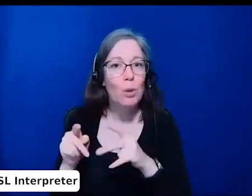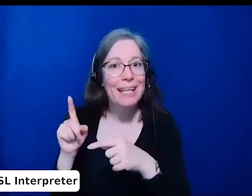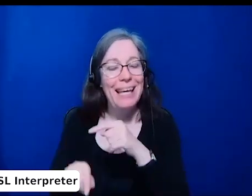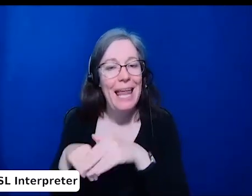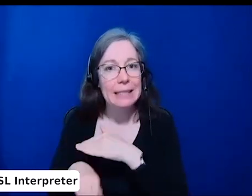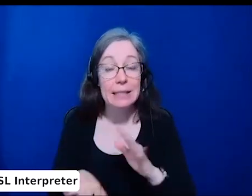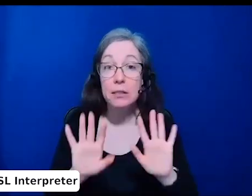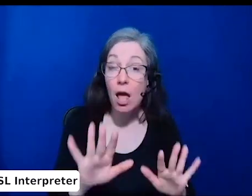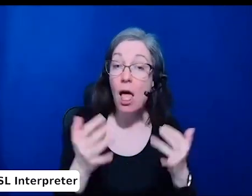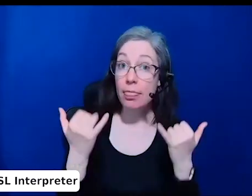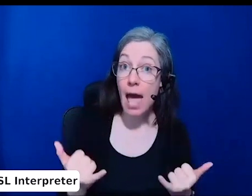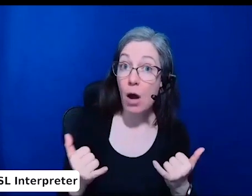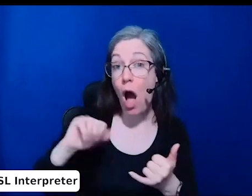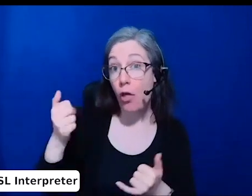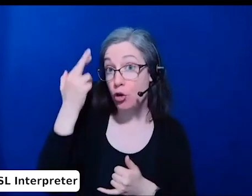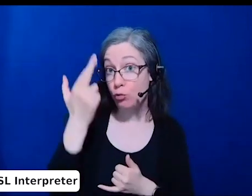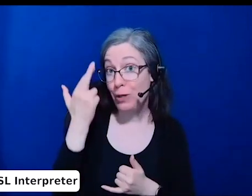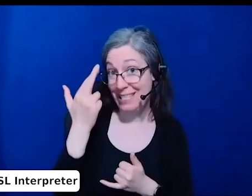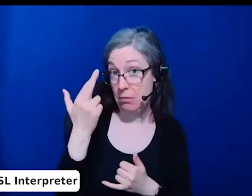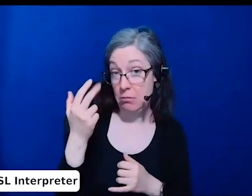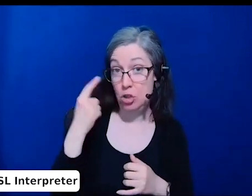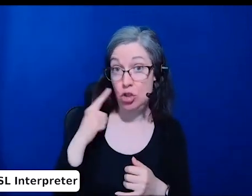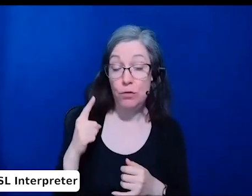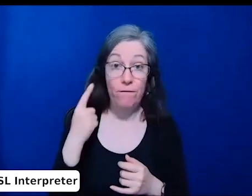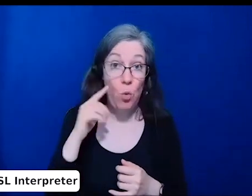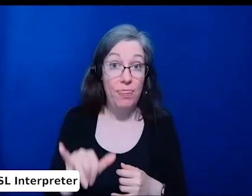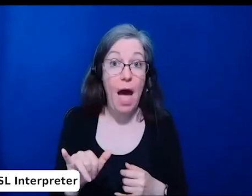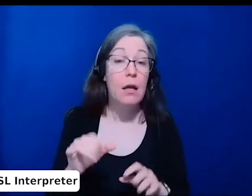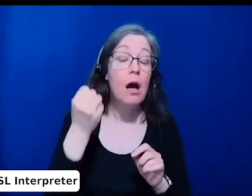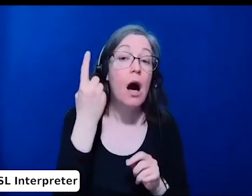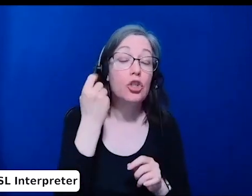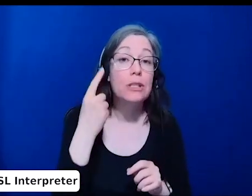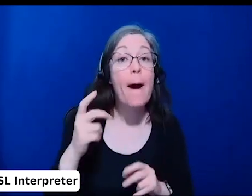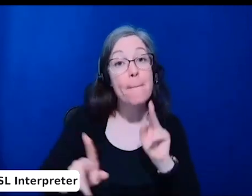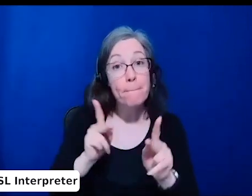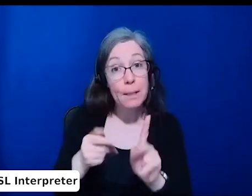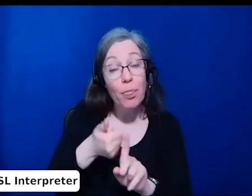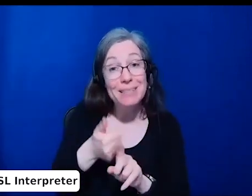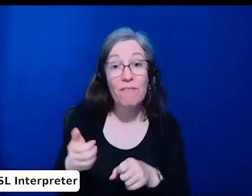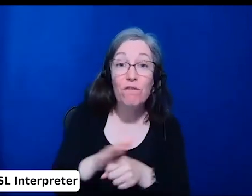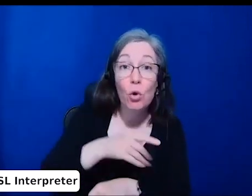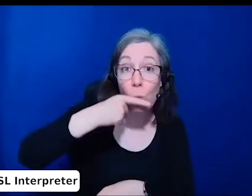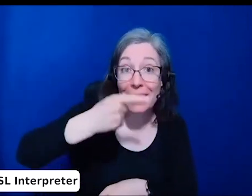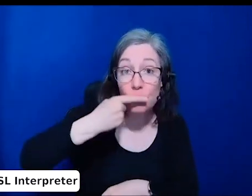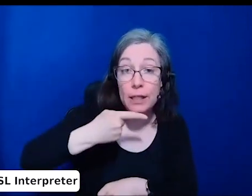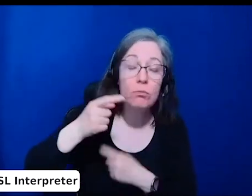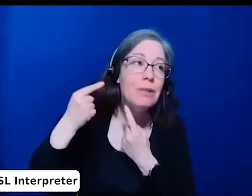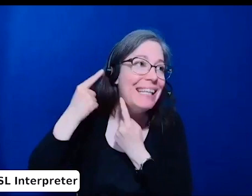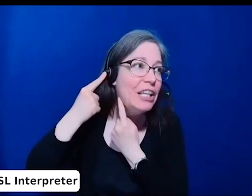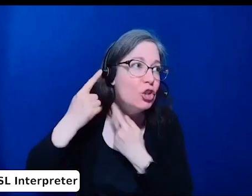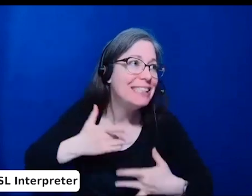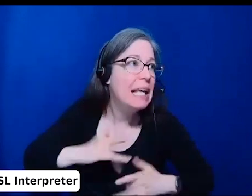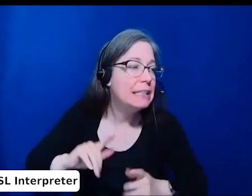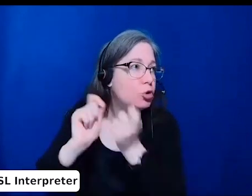hearing, our ears are more sensitive to change than our eyes. And they also have a higher sort of refresh rate, like if you think of